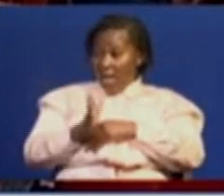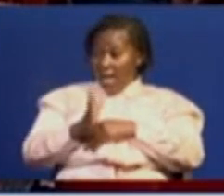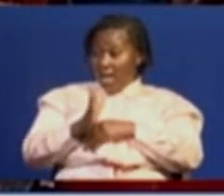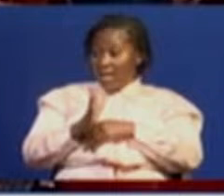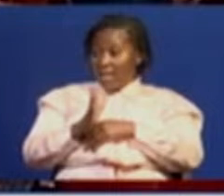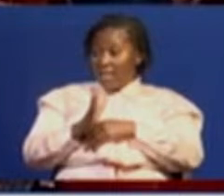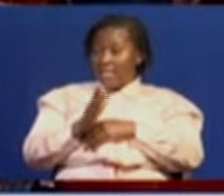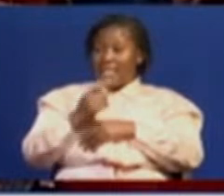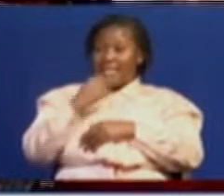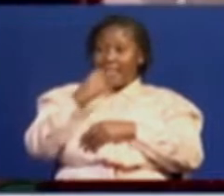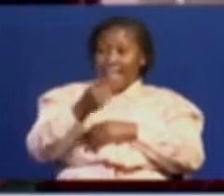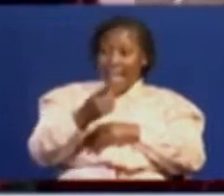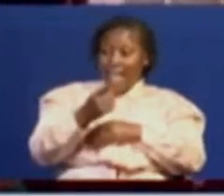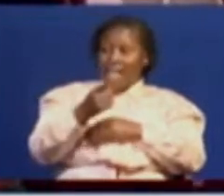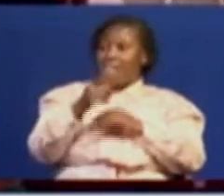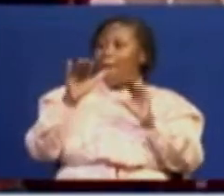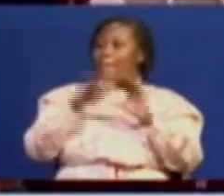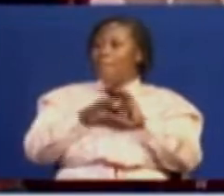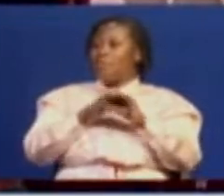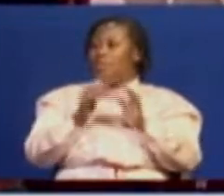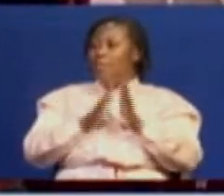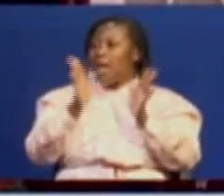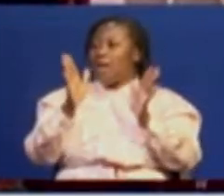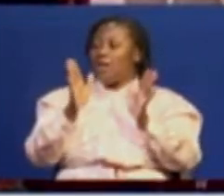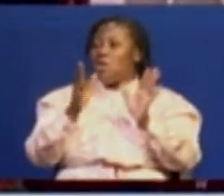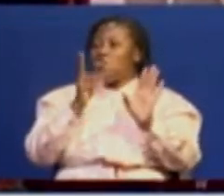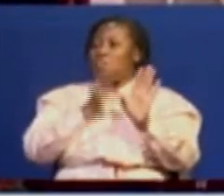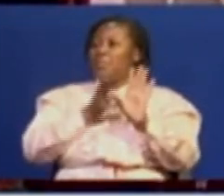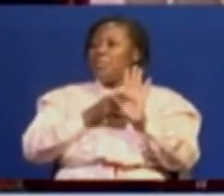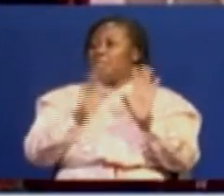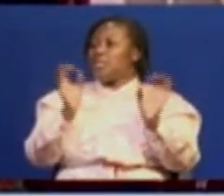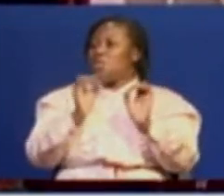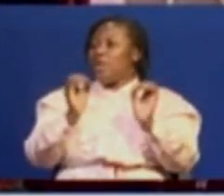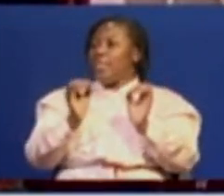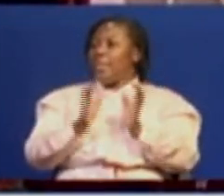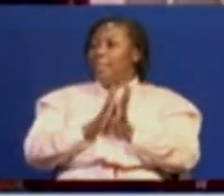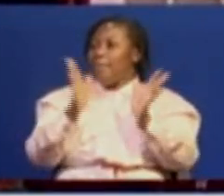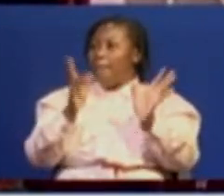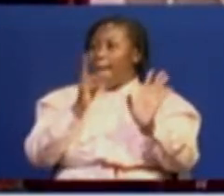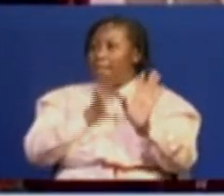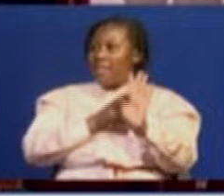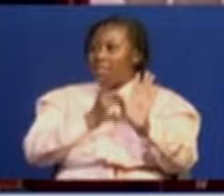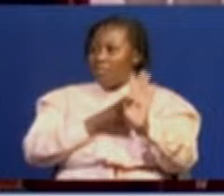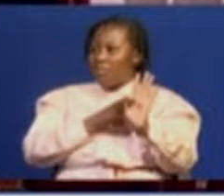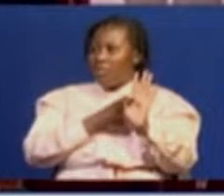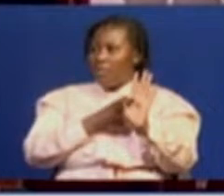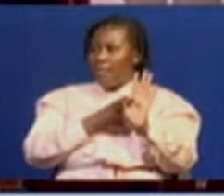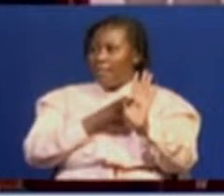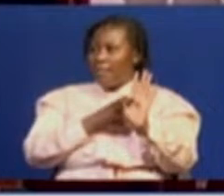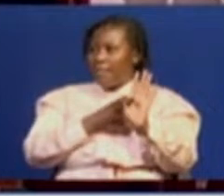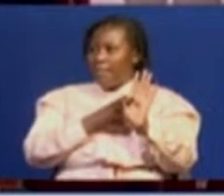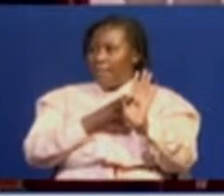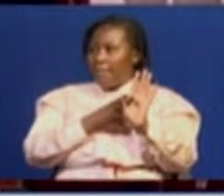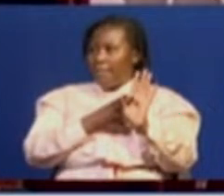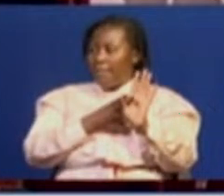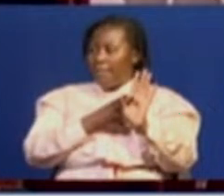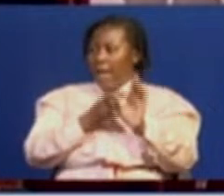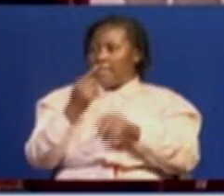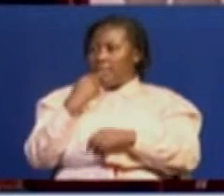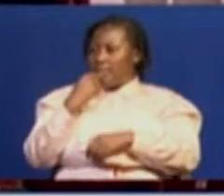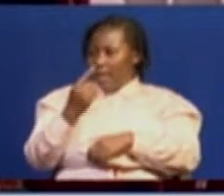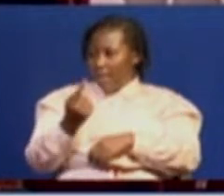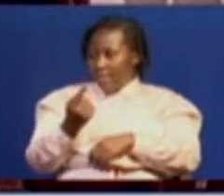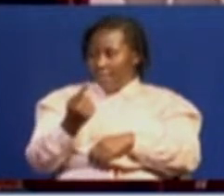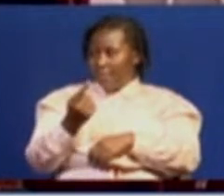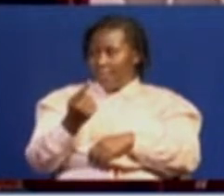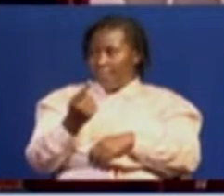he is threatening the members of the public not to participate in the public participation, and he